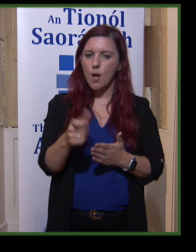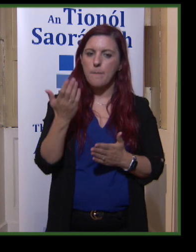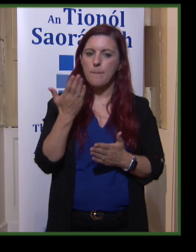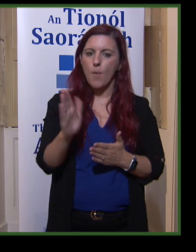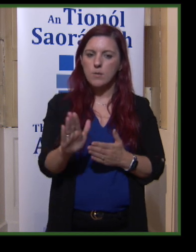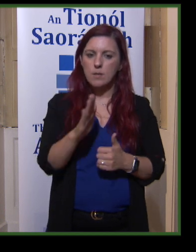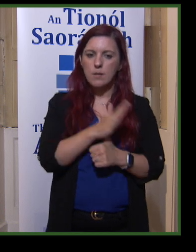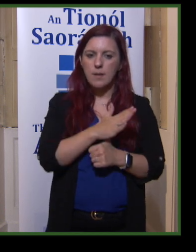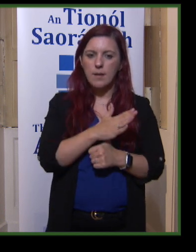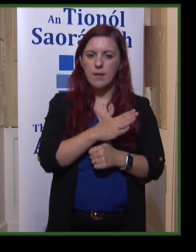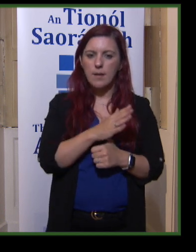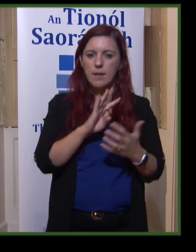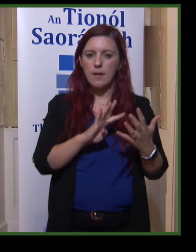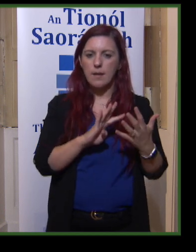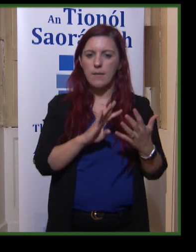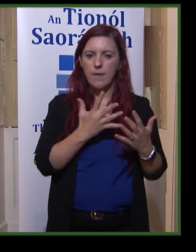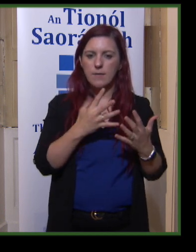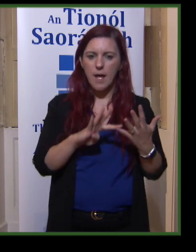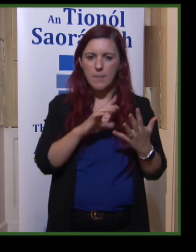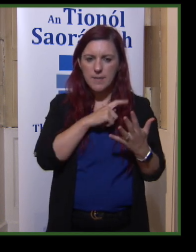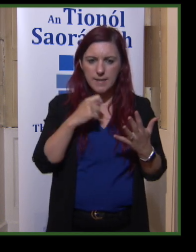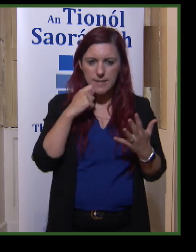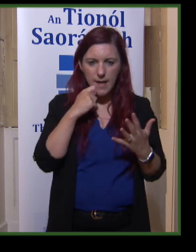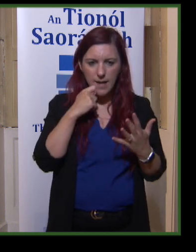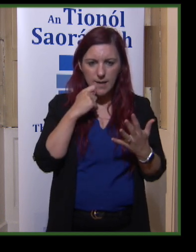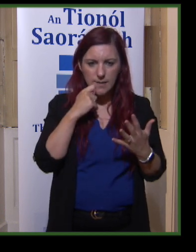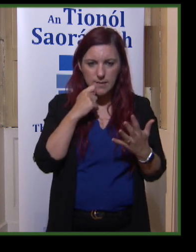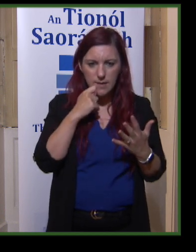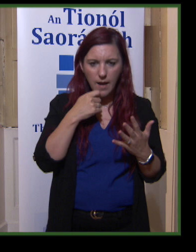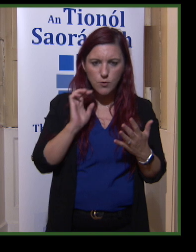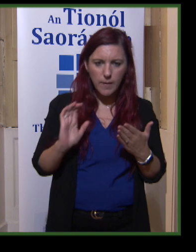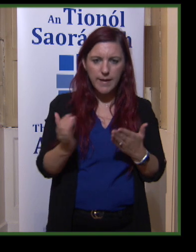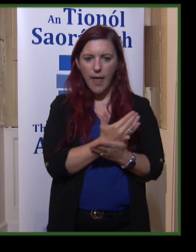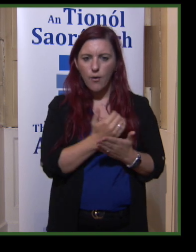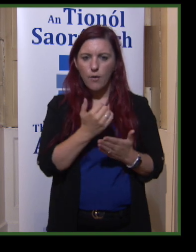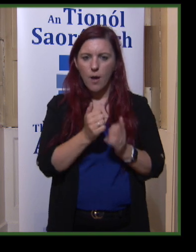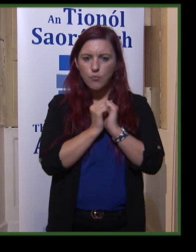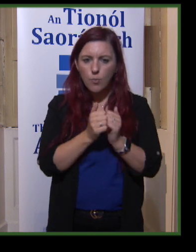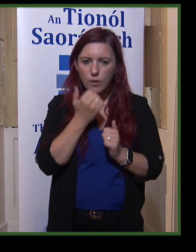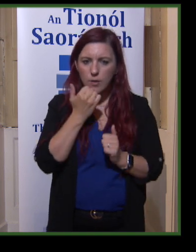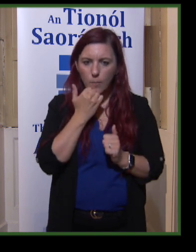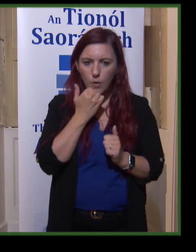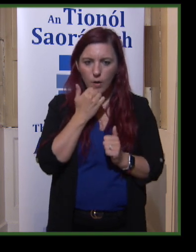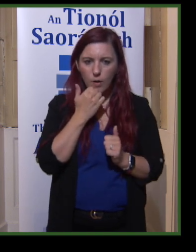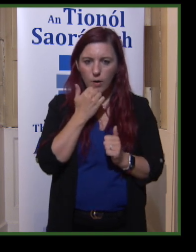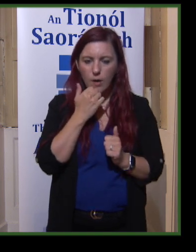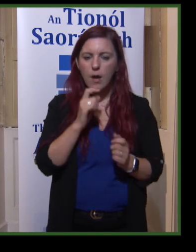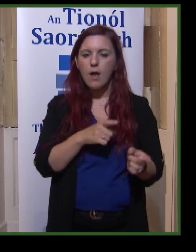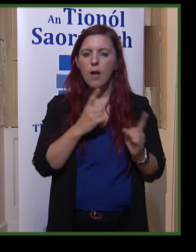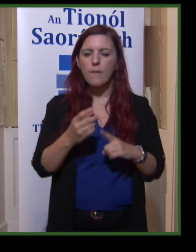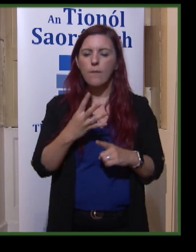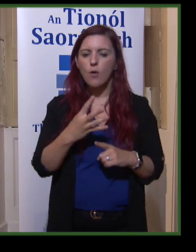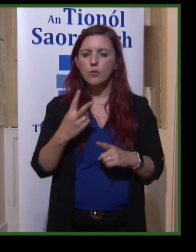59% said gather an appropriate number of statutory declarations of support from the electorate of Dublin.